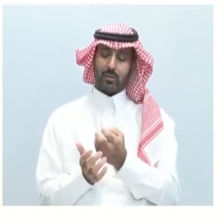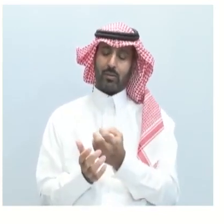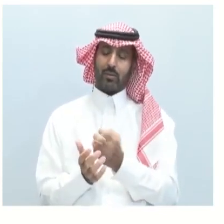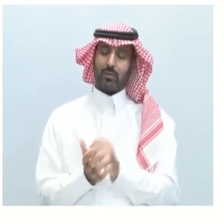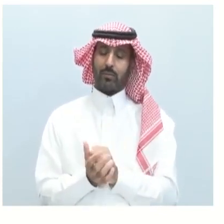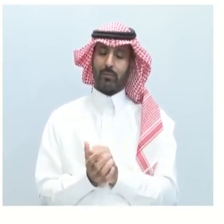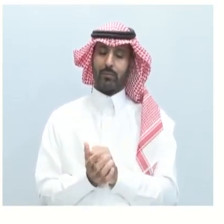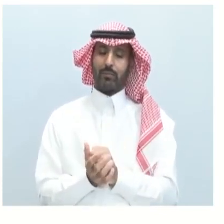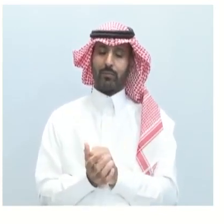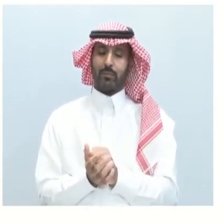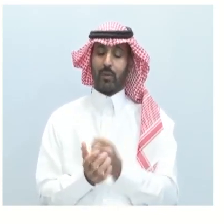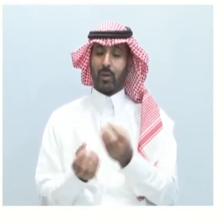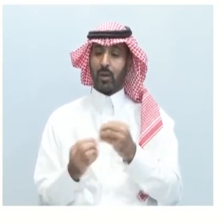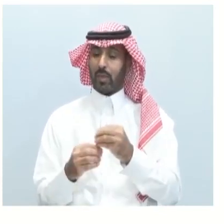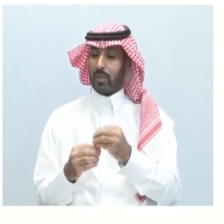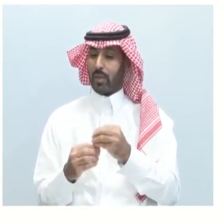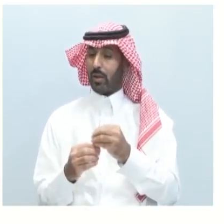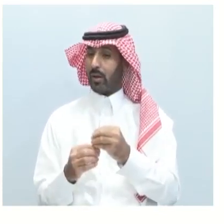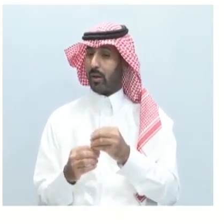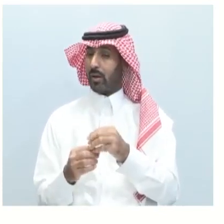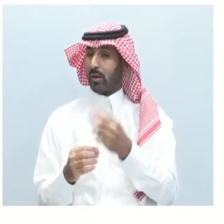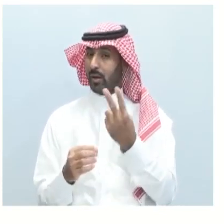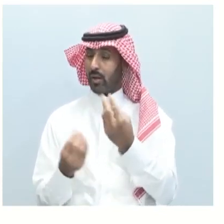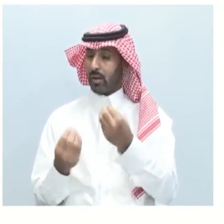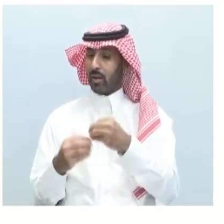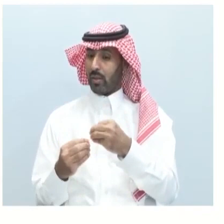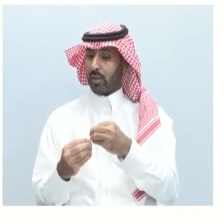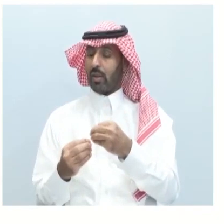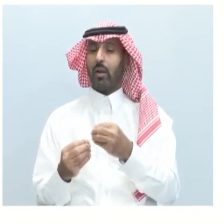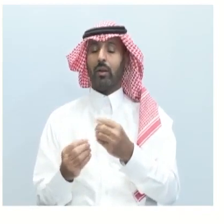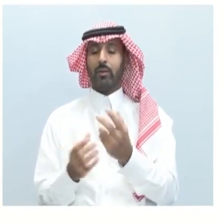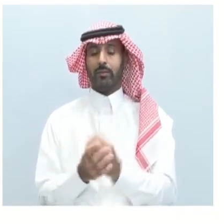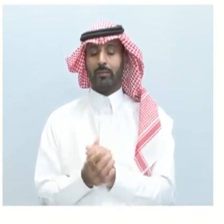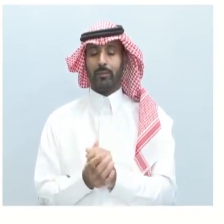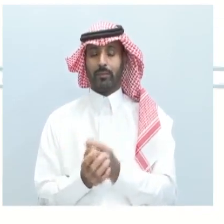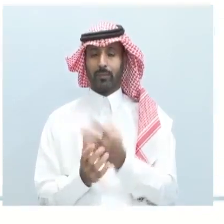We have here another kitten, so just please check your answers.